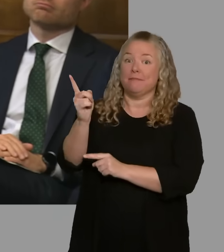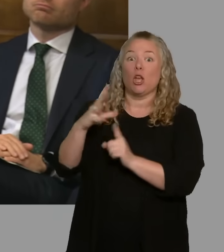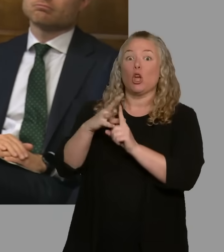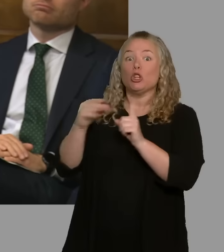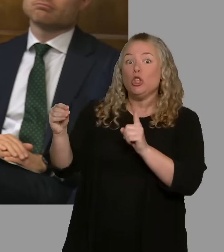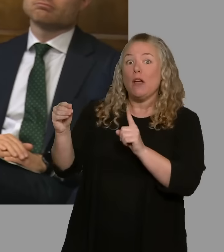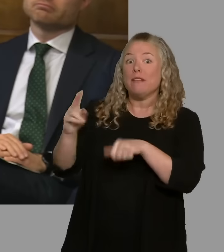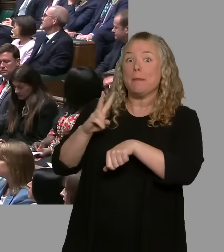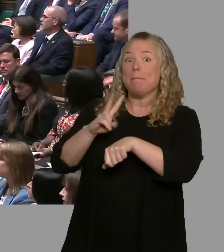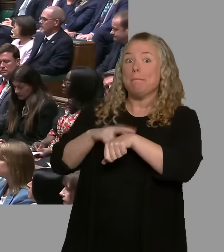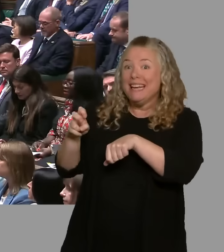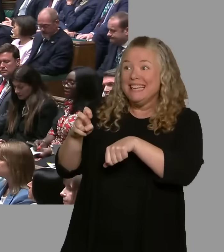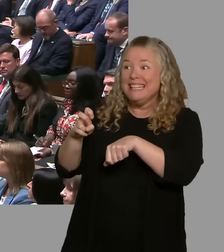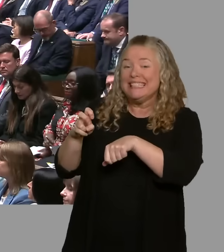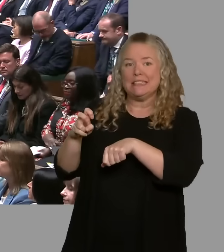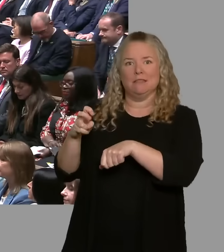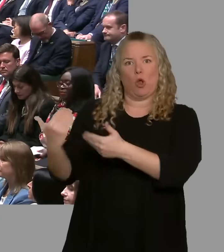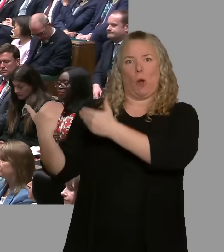importantly, safely?